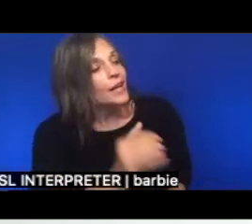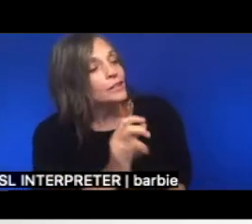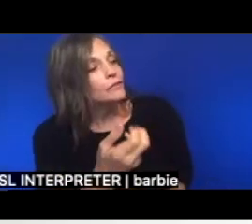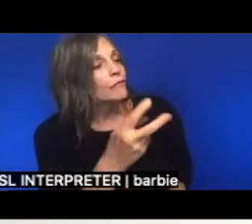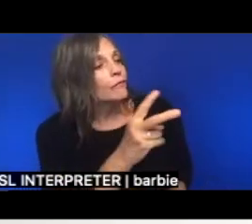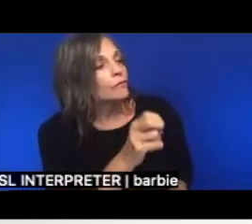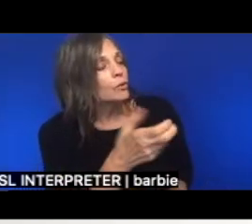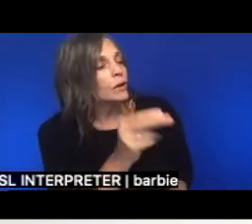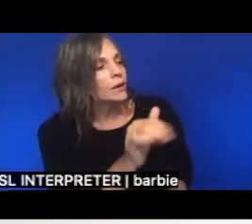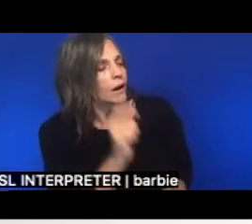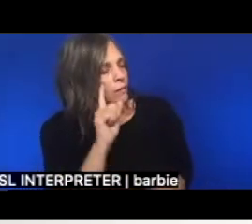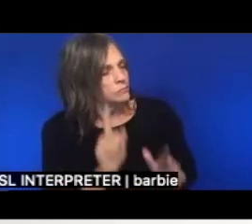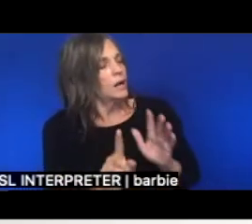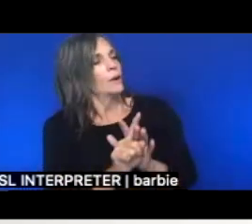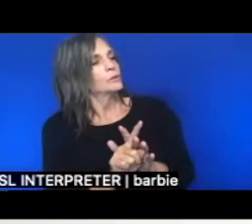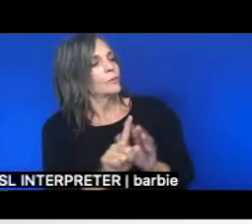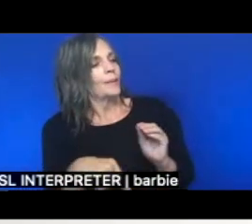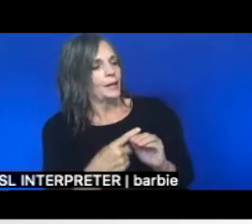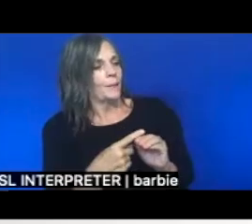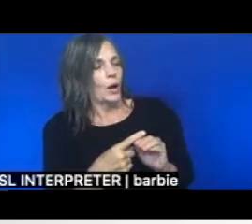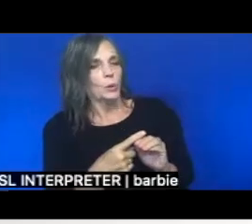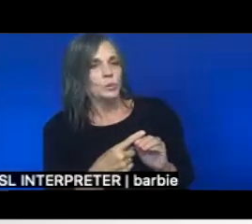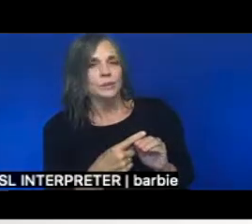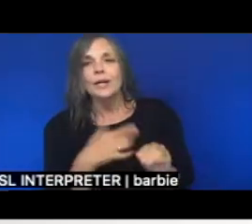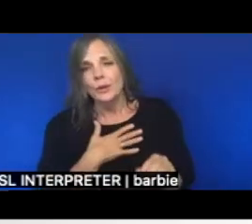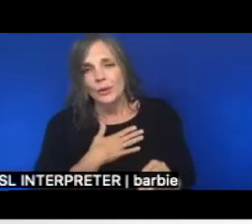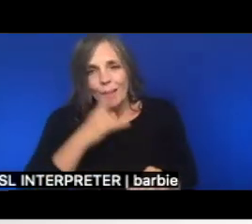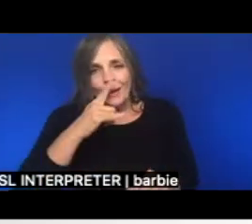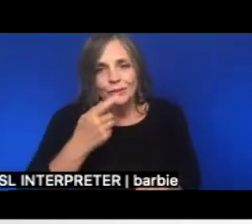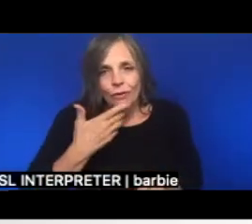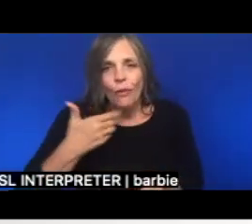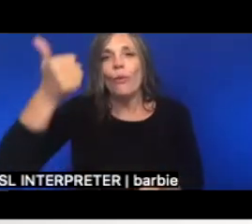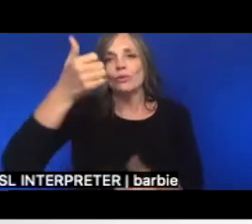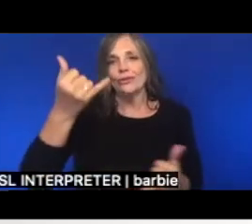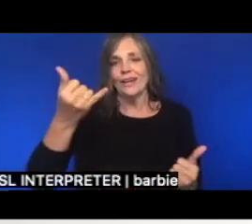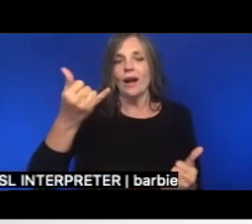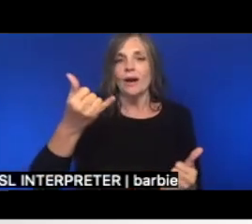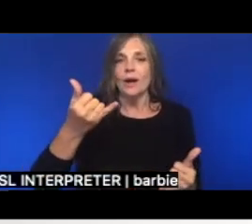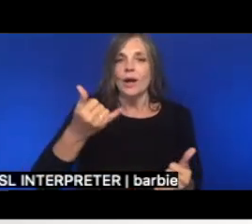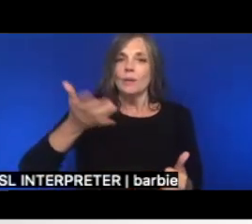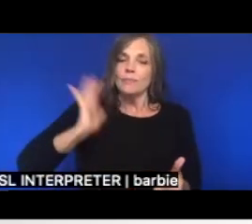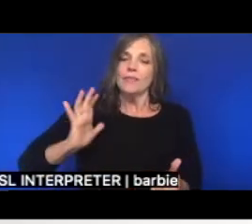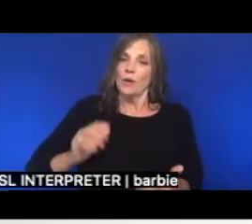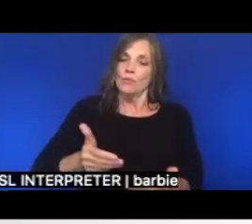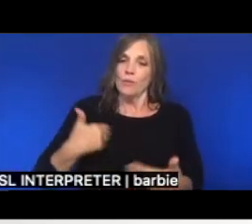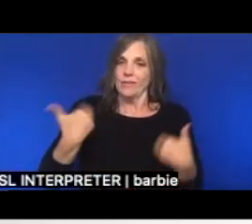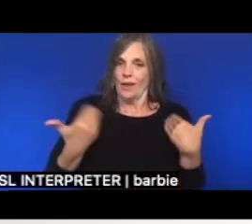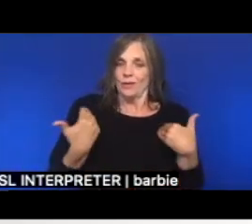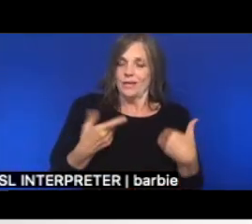was reminded about, like, my kids are quite a bit older now, but when they were little, they invented